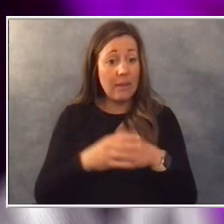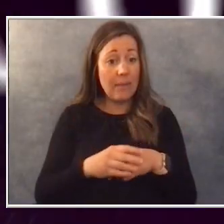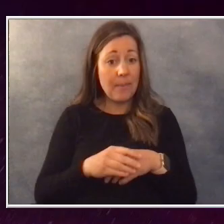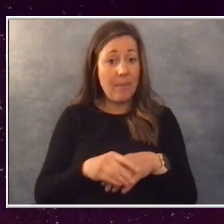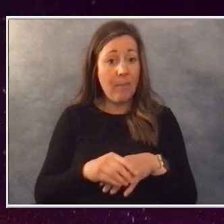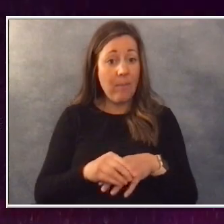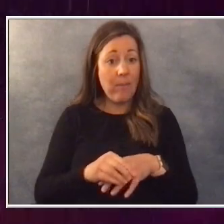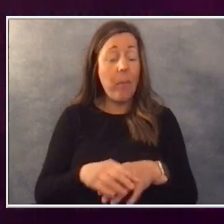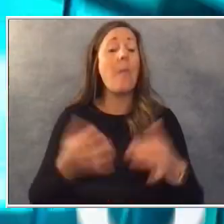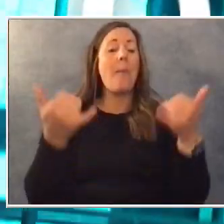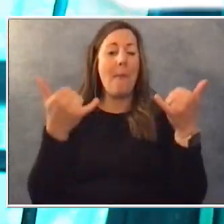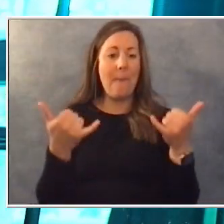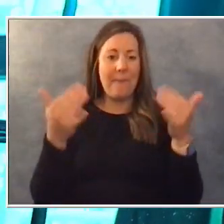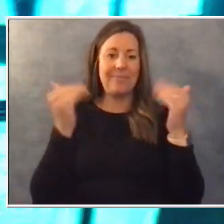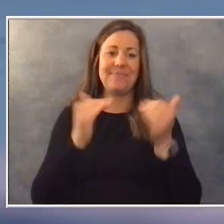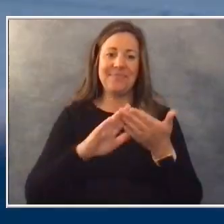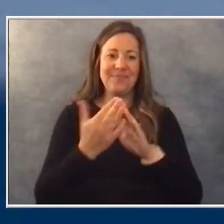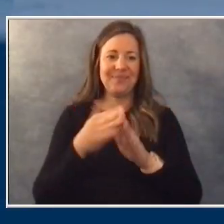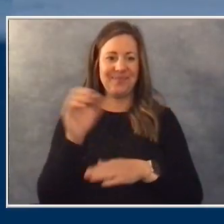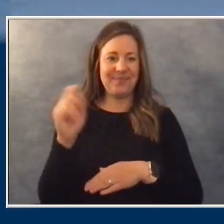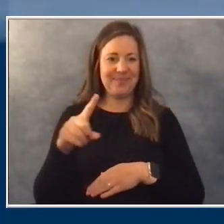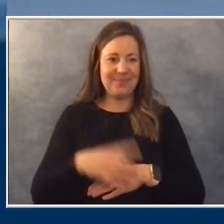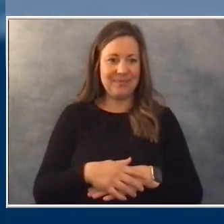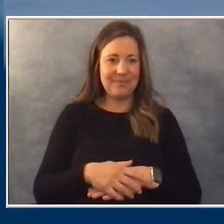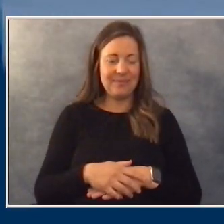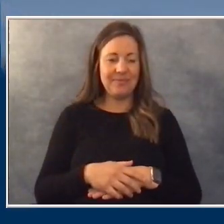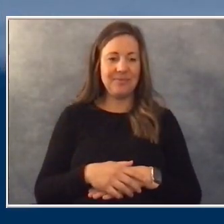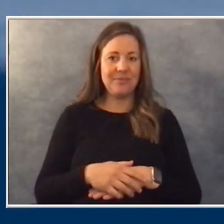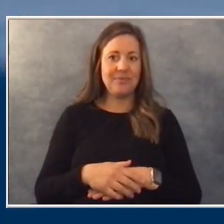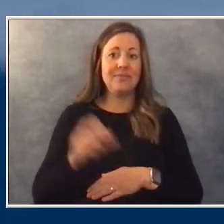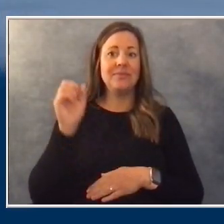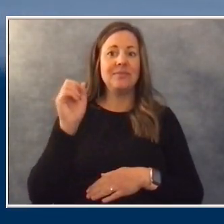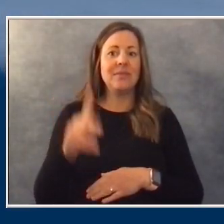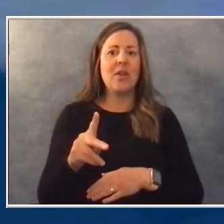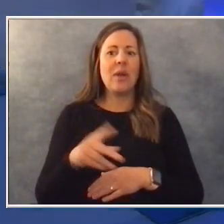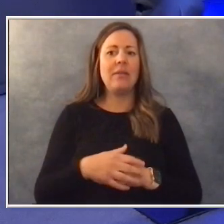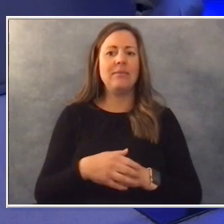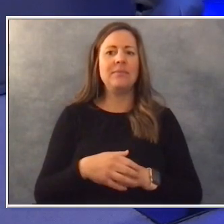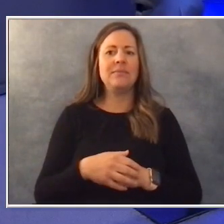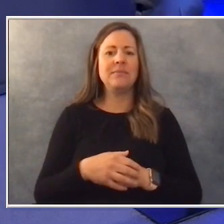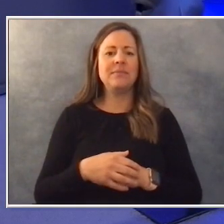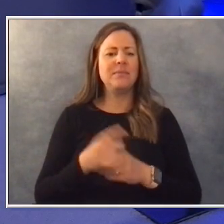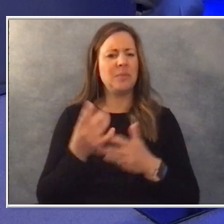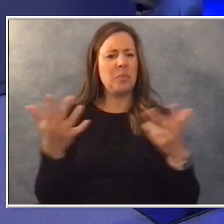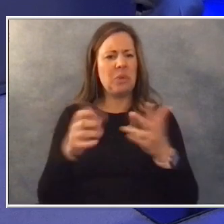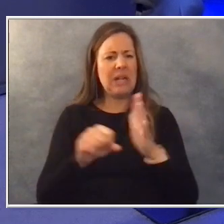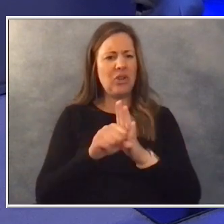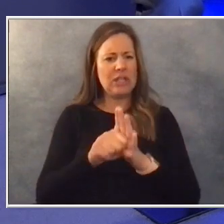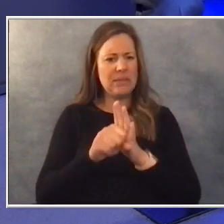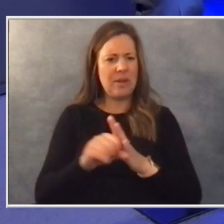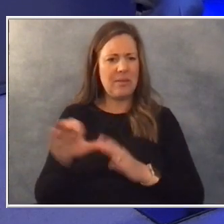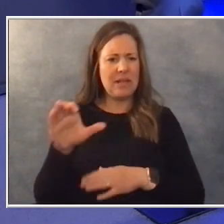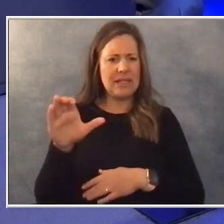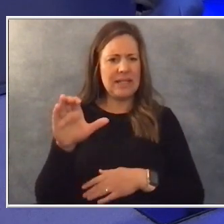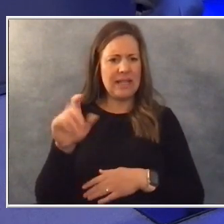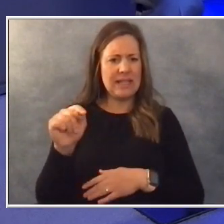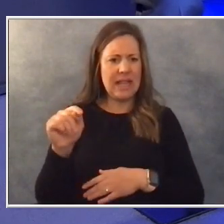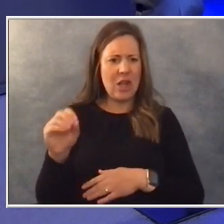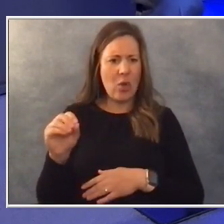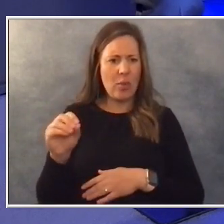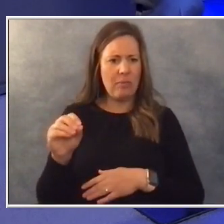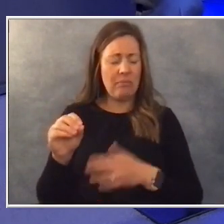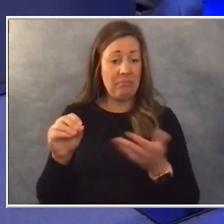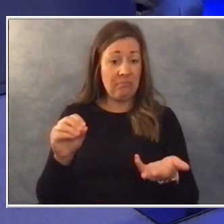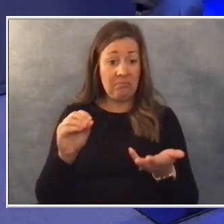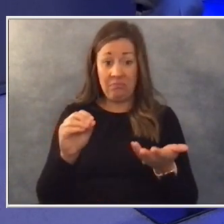Let's get to our community questions. Okay, Juan asks, what are the symptoms of CTO? Dr. Spaedy, are they all